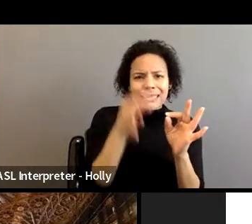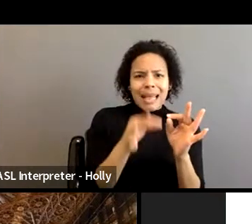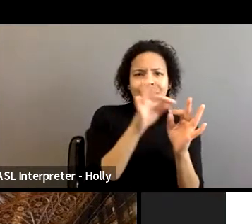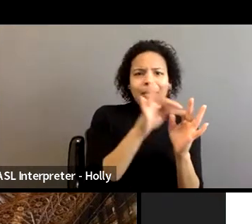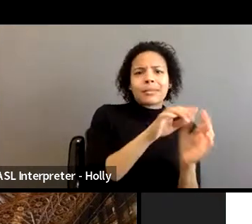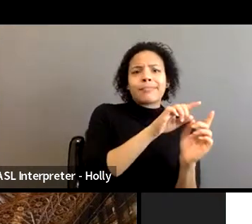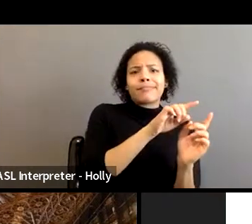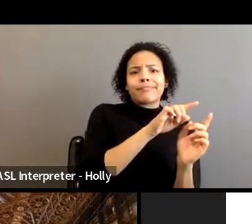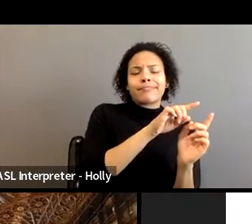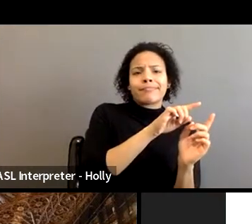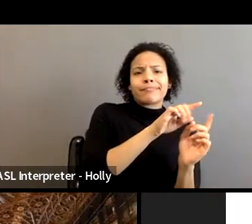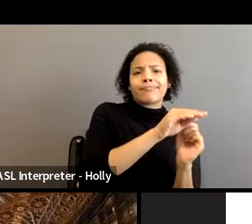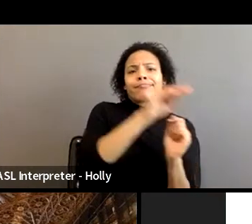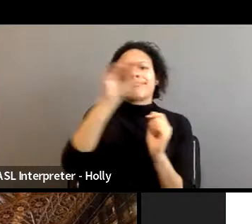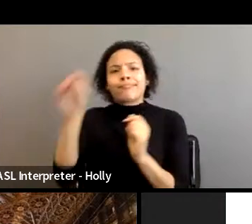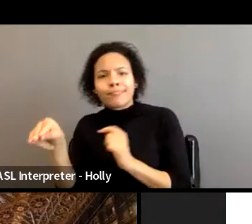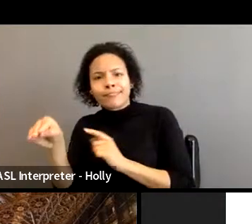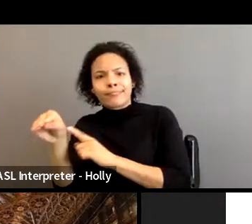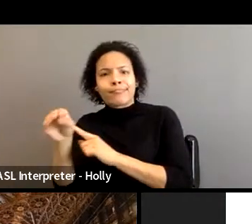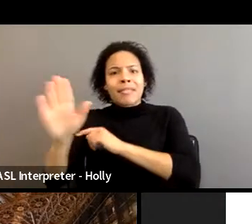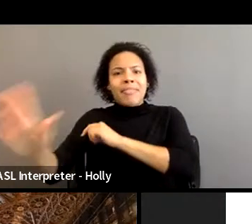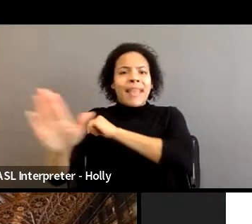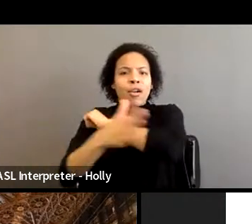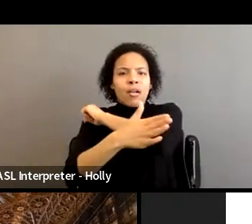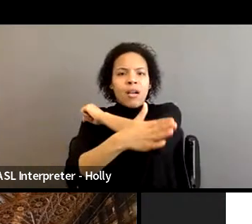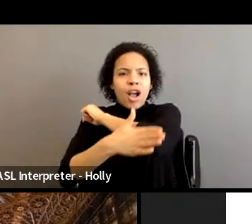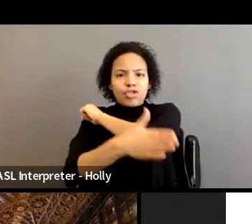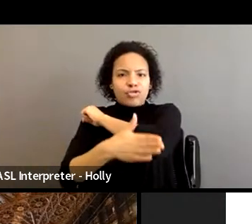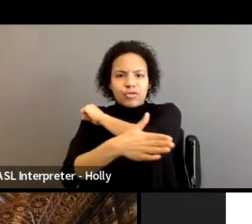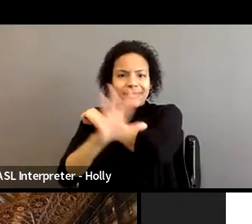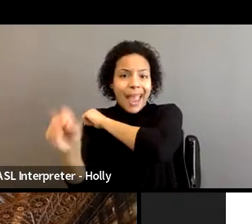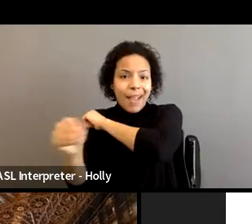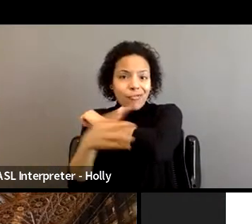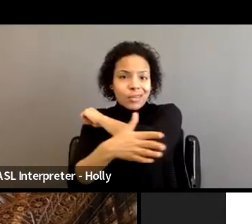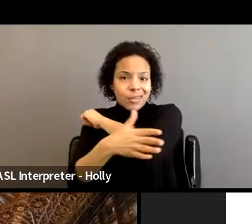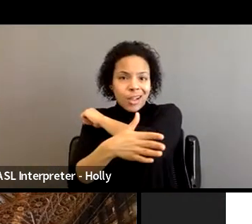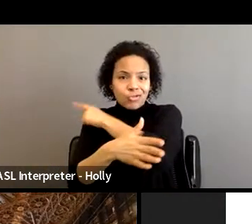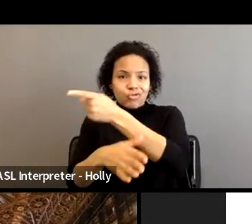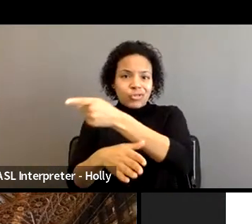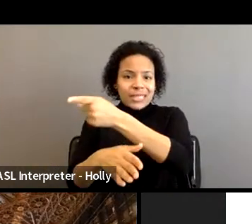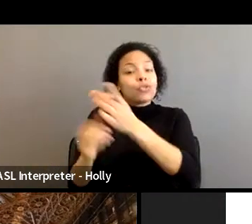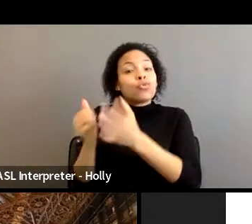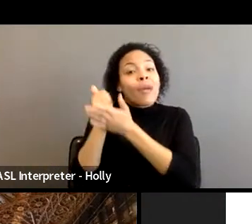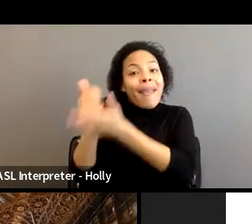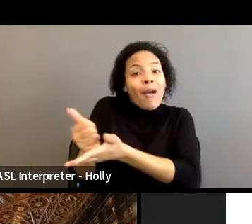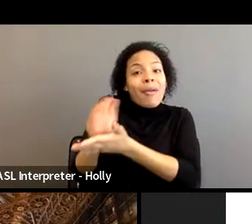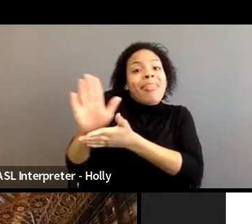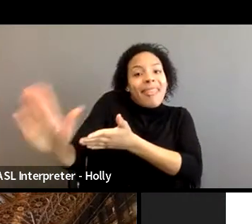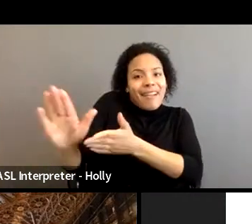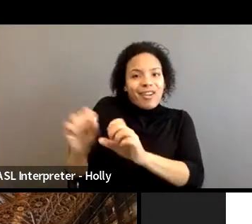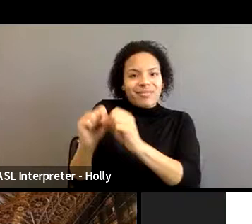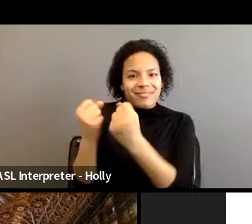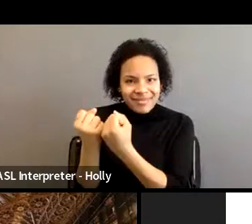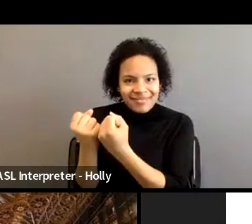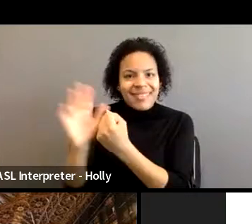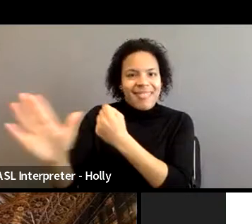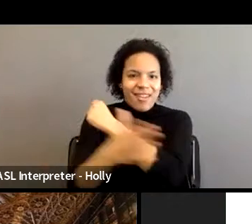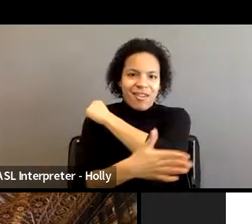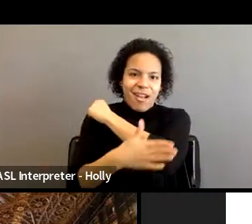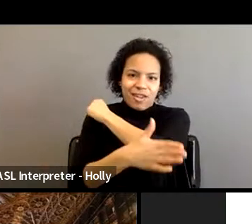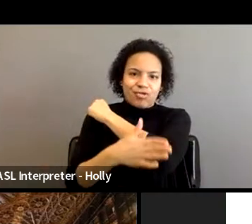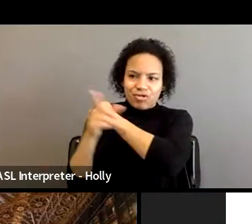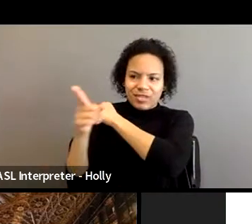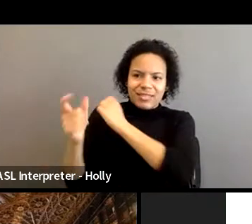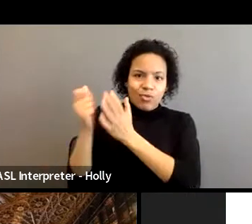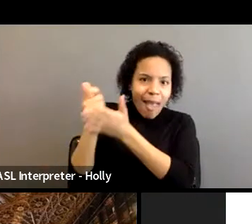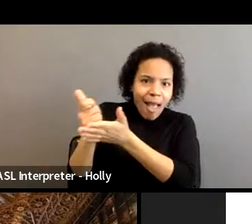their communities back in their countries, right? So I've seen a lot of that movement happening. And that for me